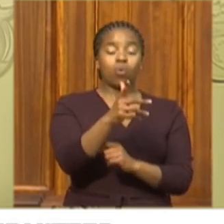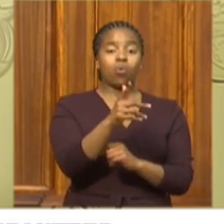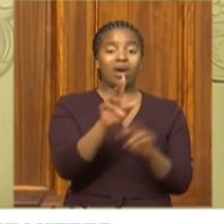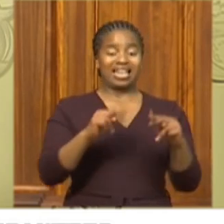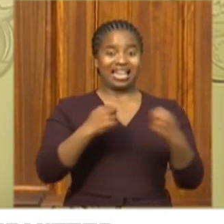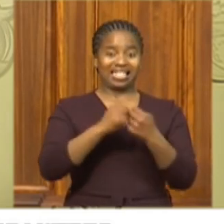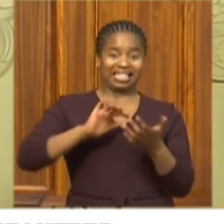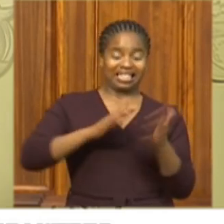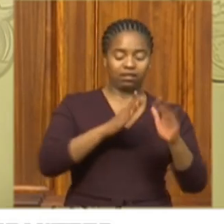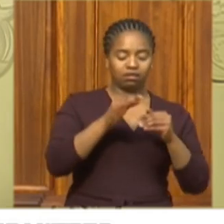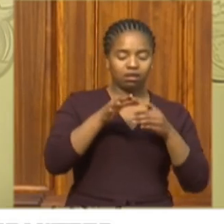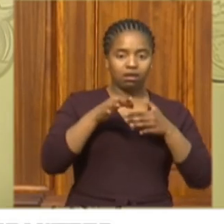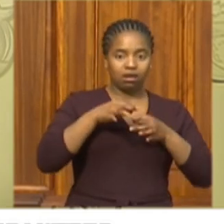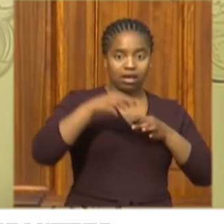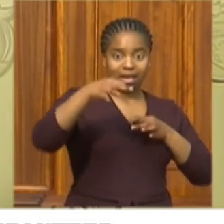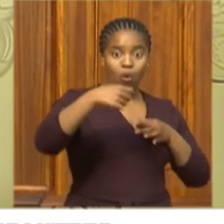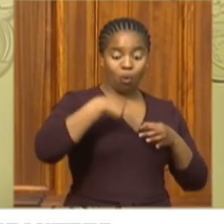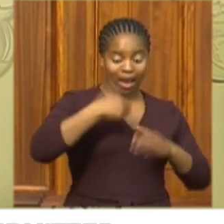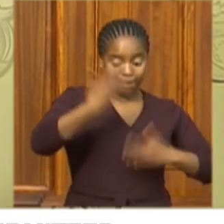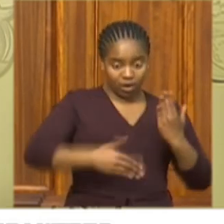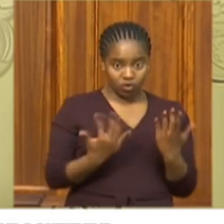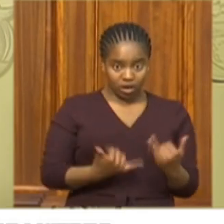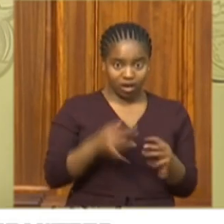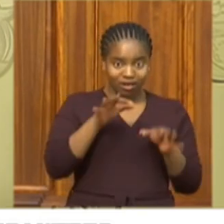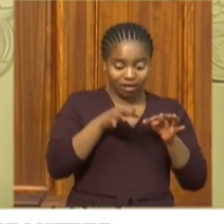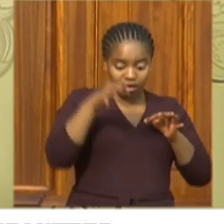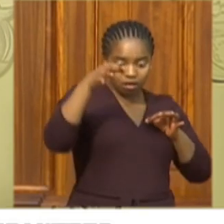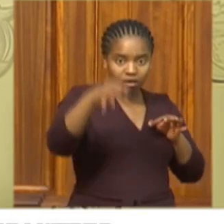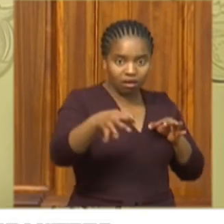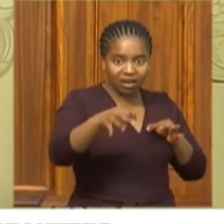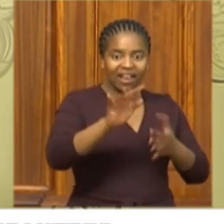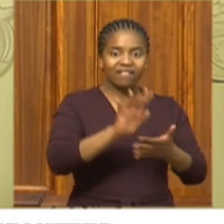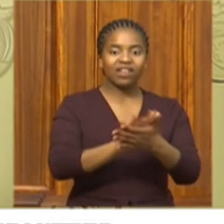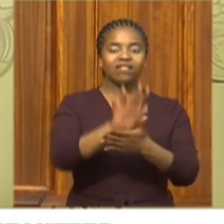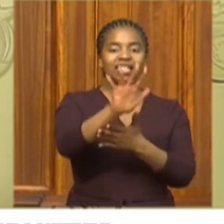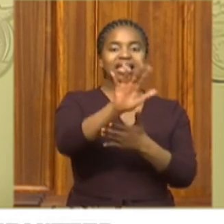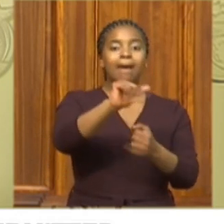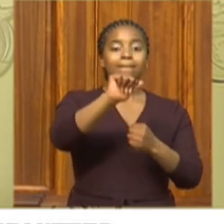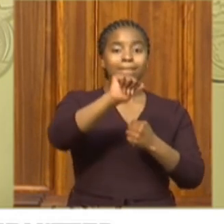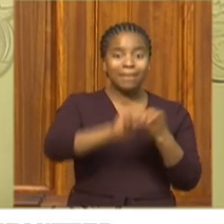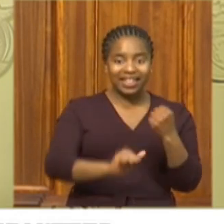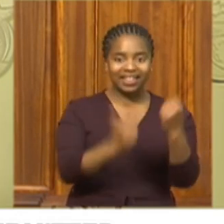disaster once again until the 15th of September 2020.